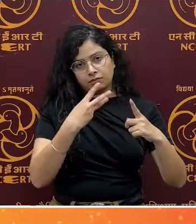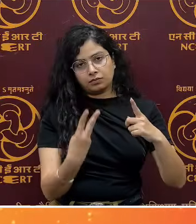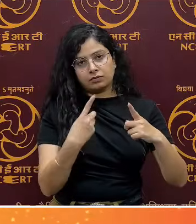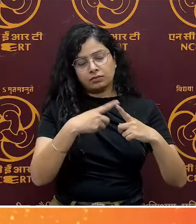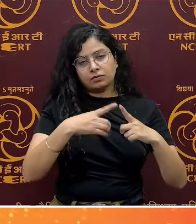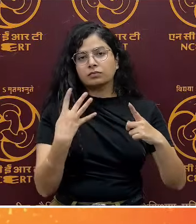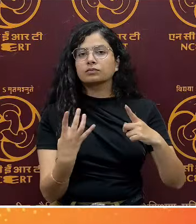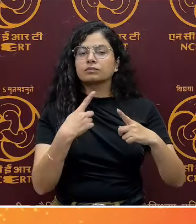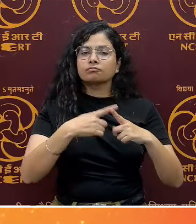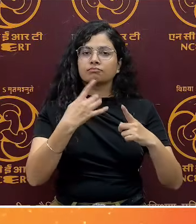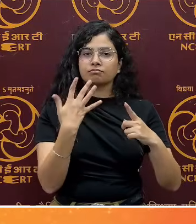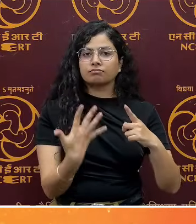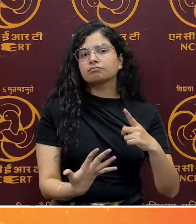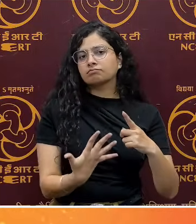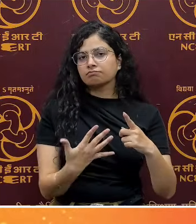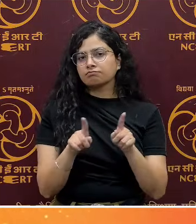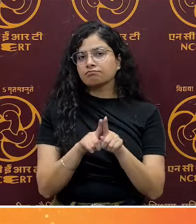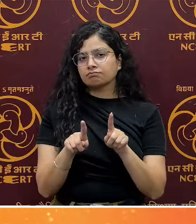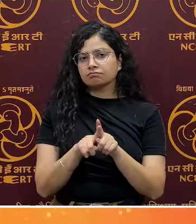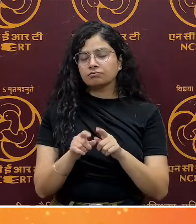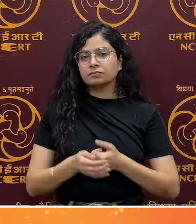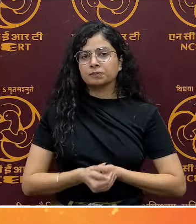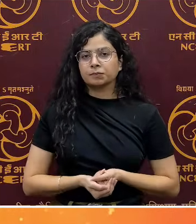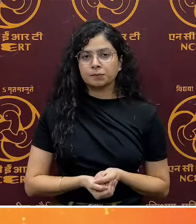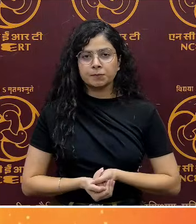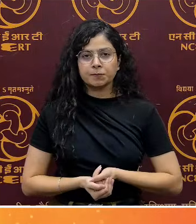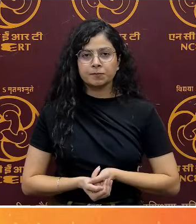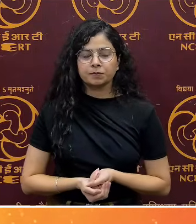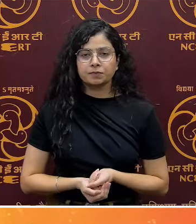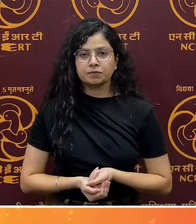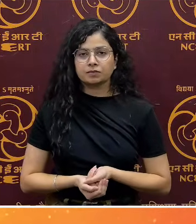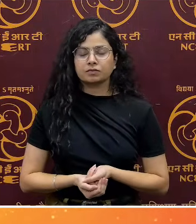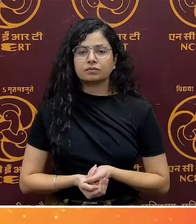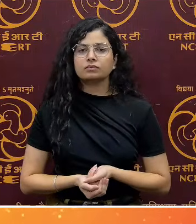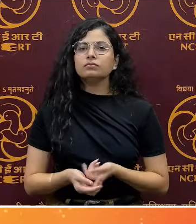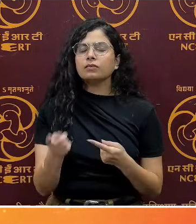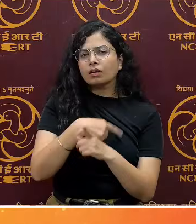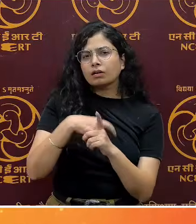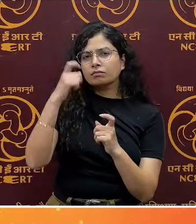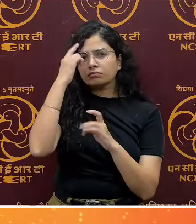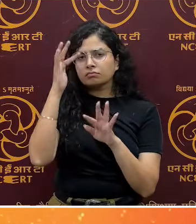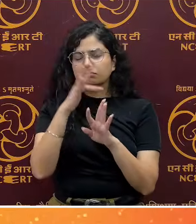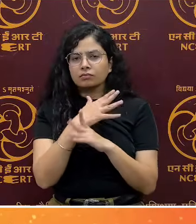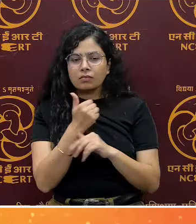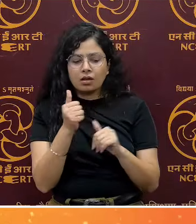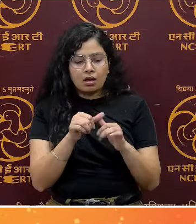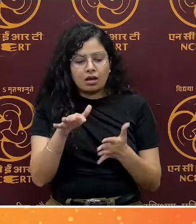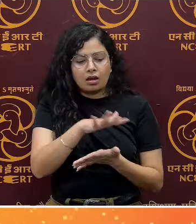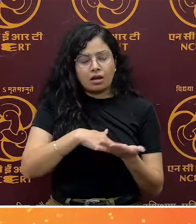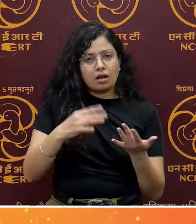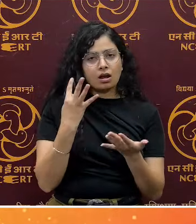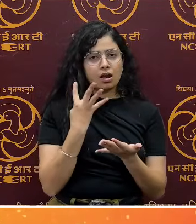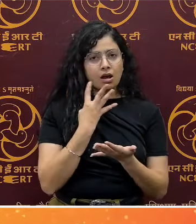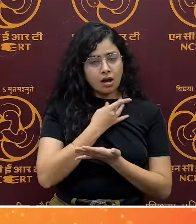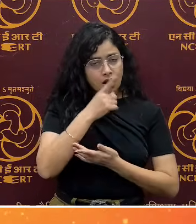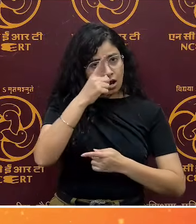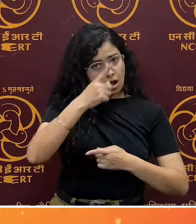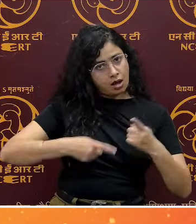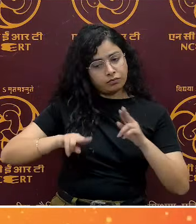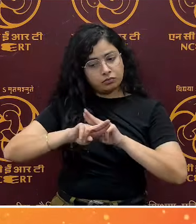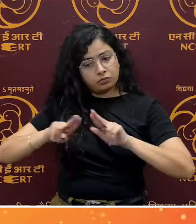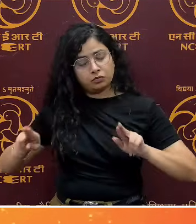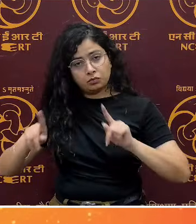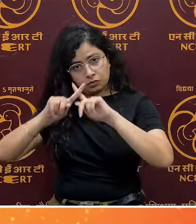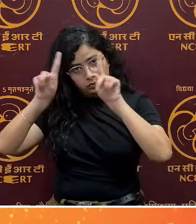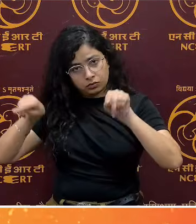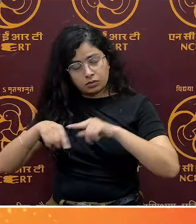5 in this way. And do you think the area of the colored portion is half of the complete